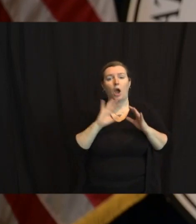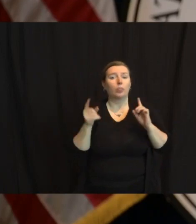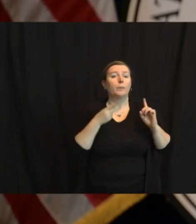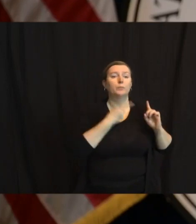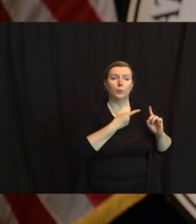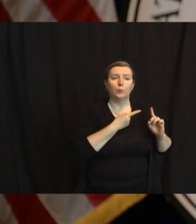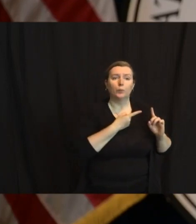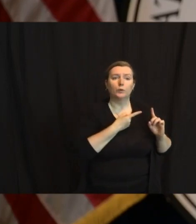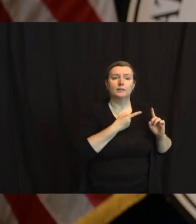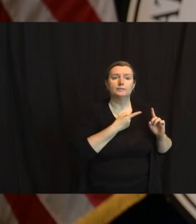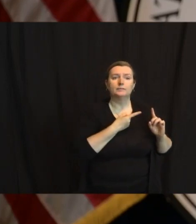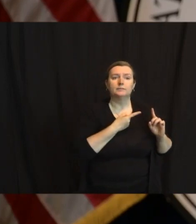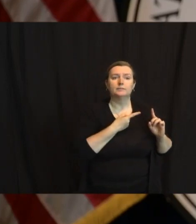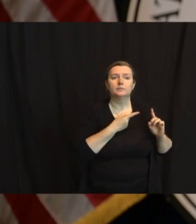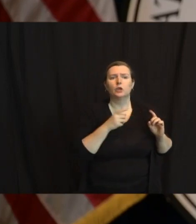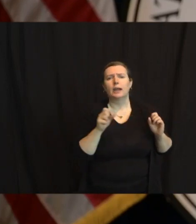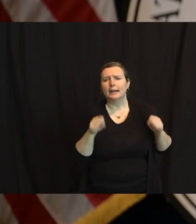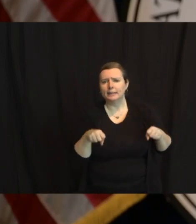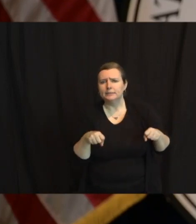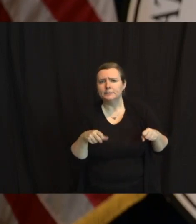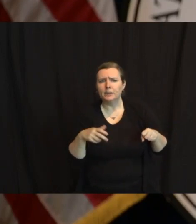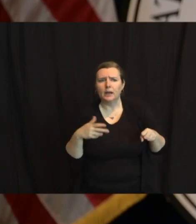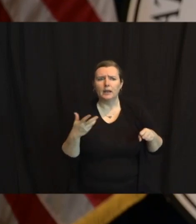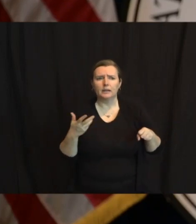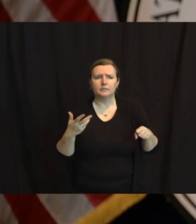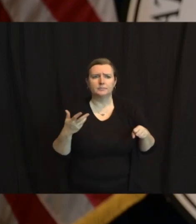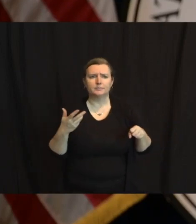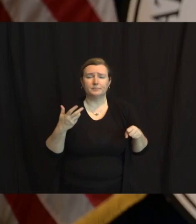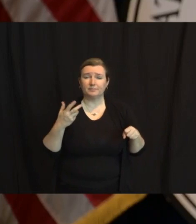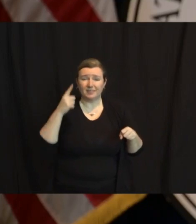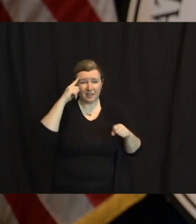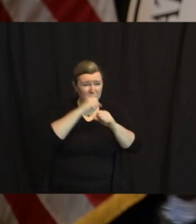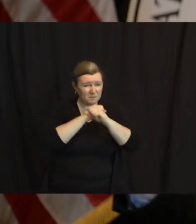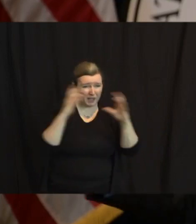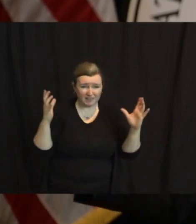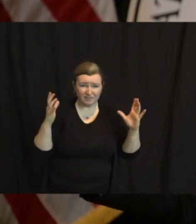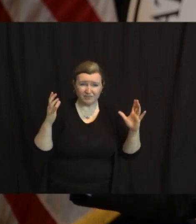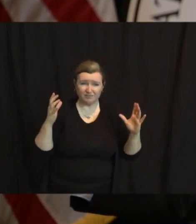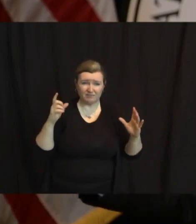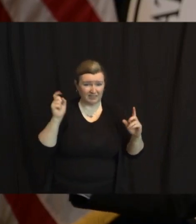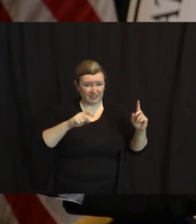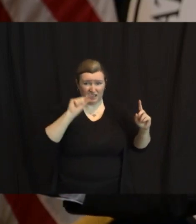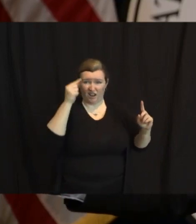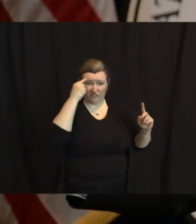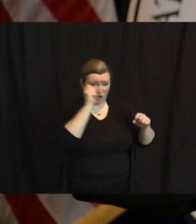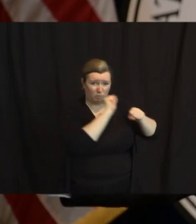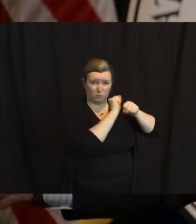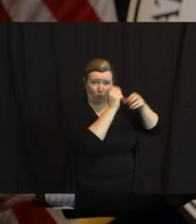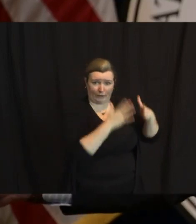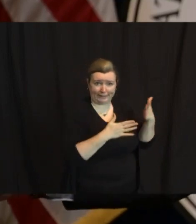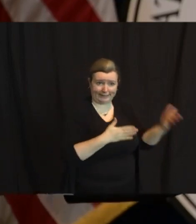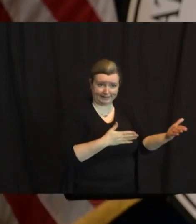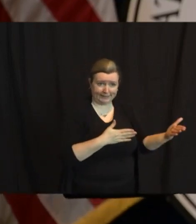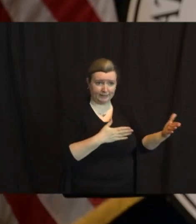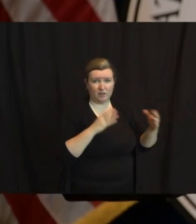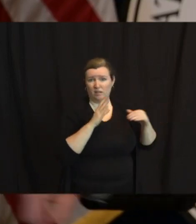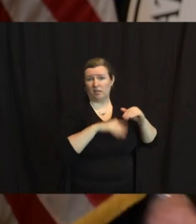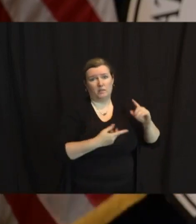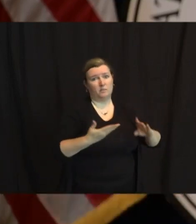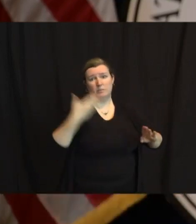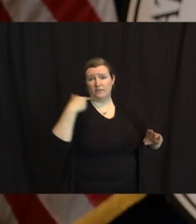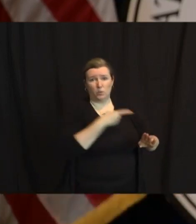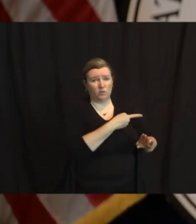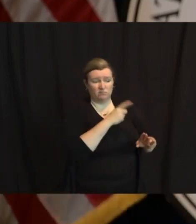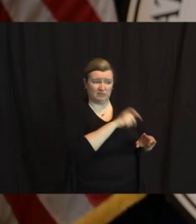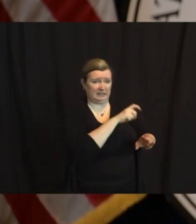pretty compelling argument that we've never needed government more than we need it right now. I don't know if Judy's people literally could work more hours in the day.